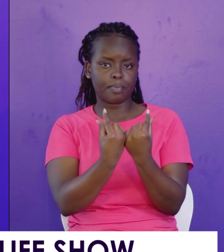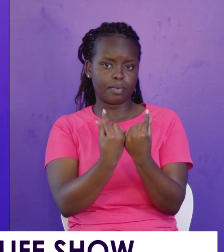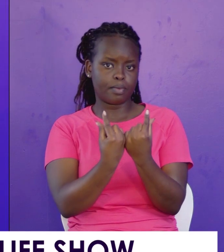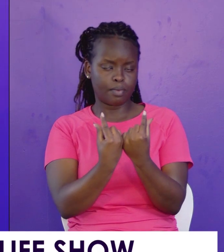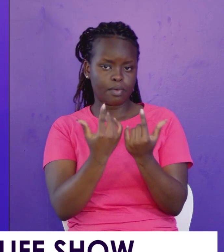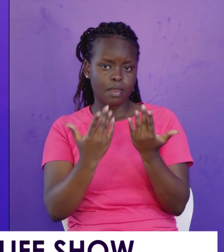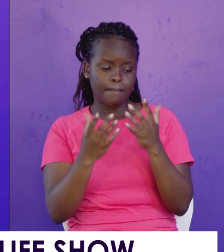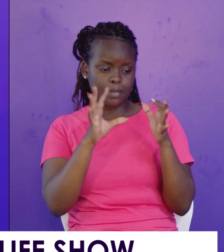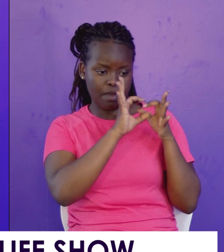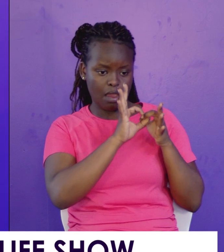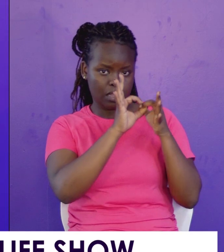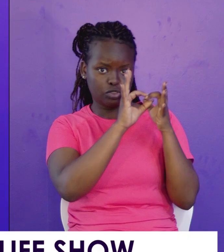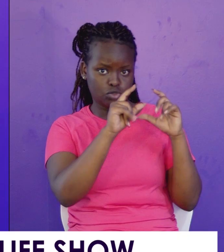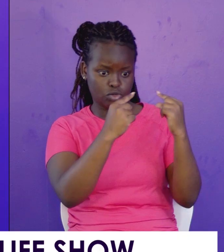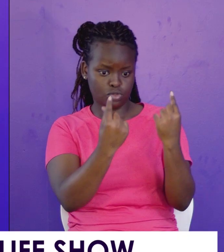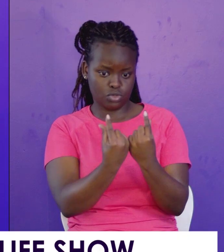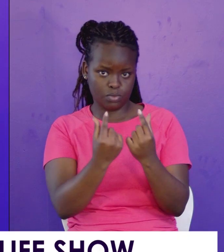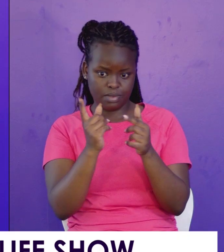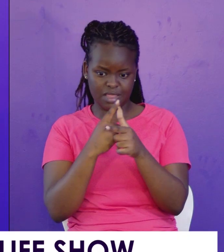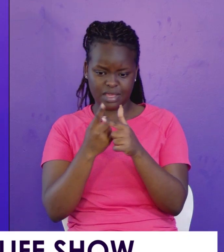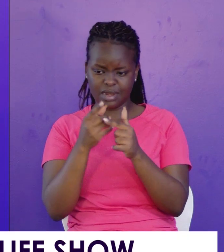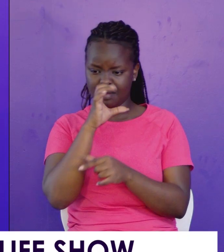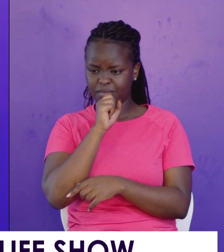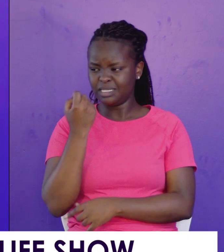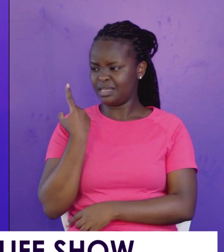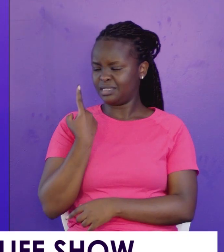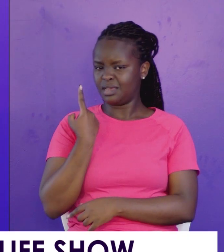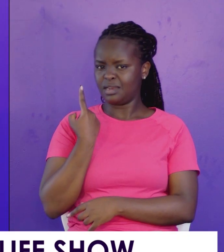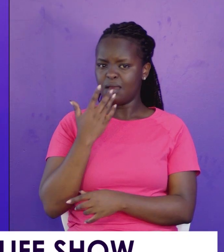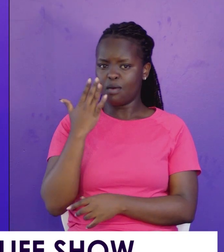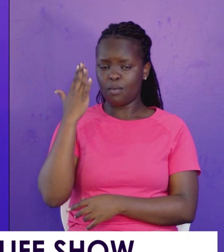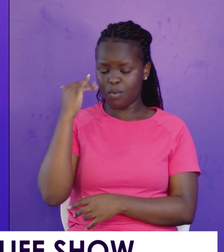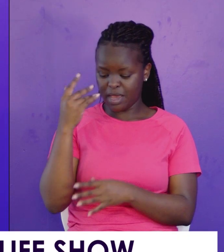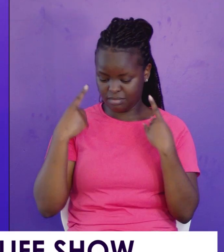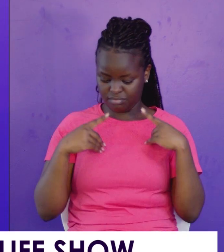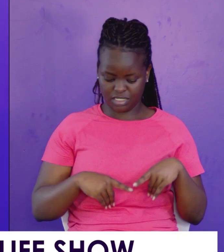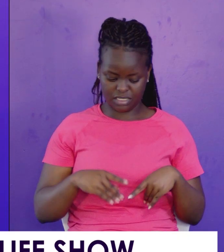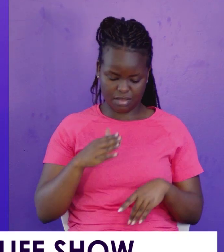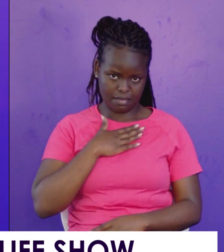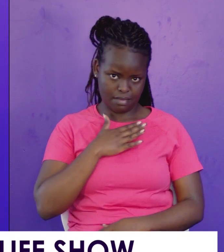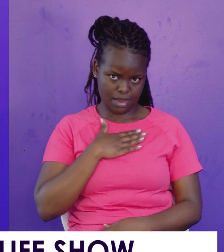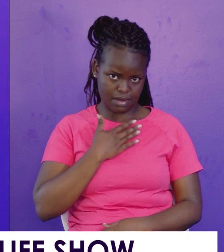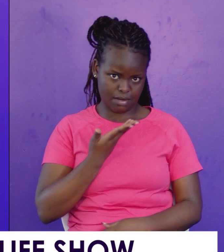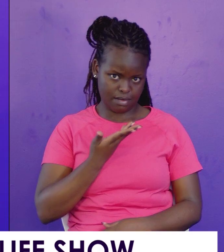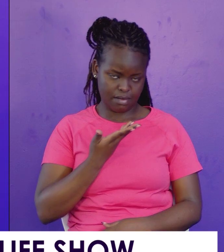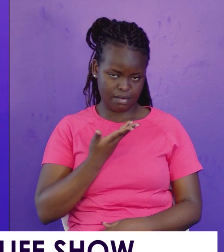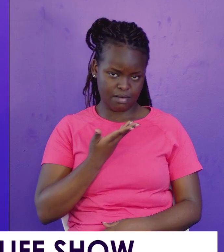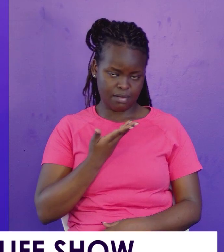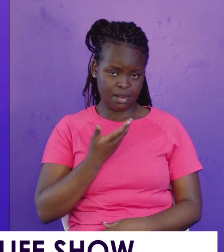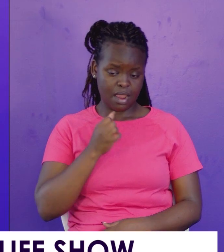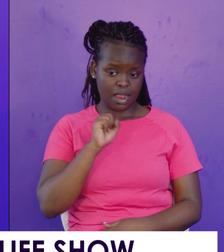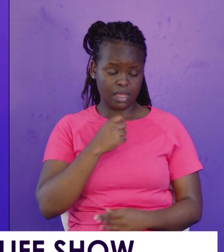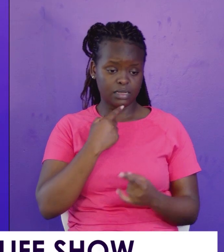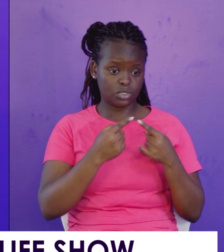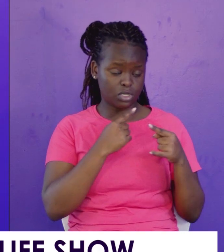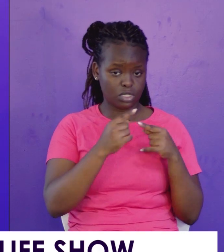a cultural group, and then they misunderstand me by virtue of my dressing? Yes. Can I be talking maybe